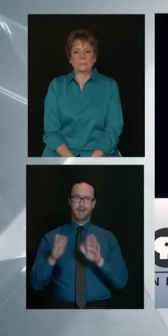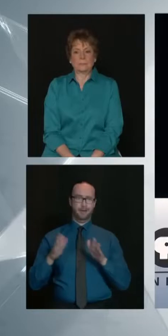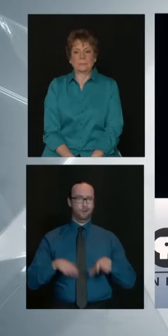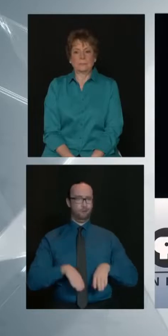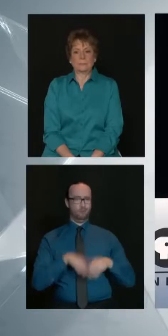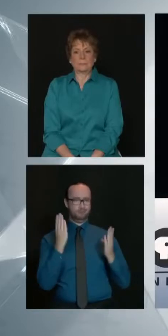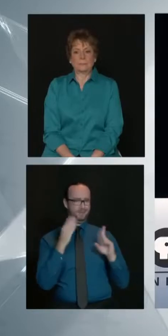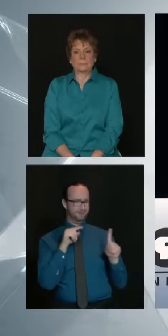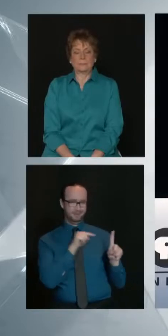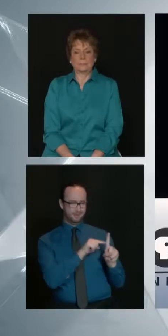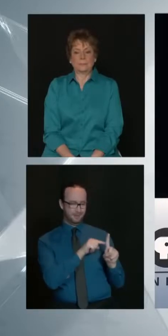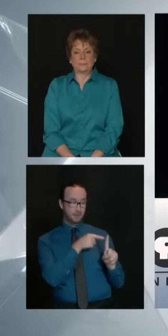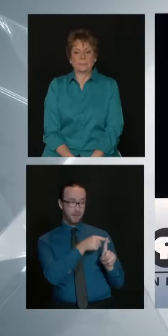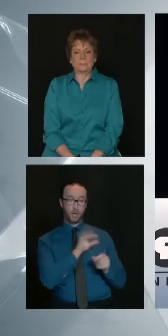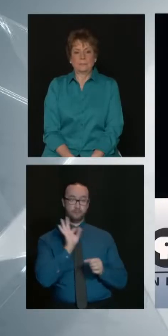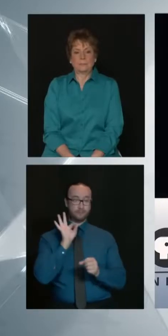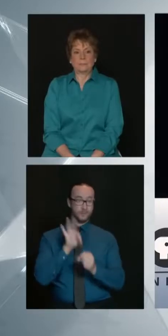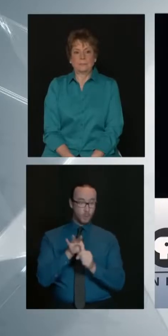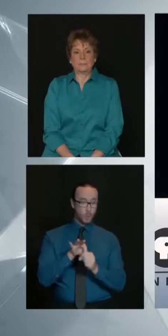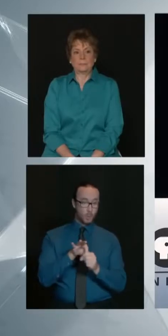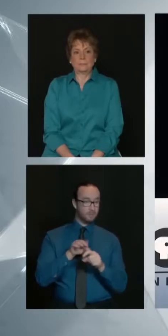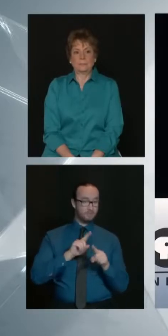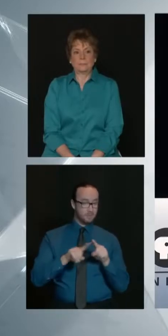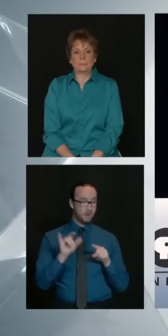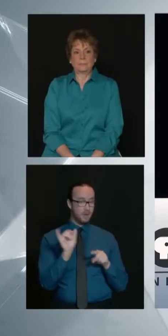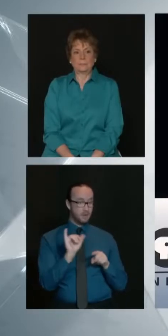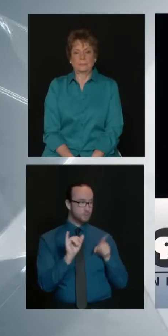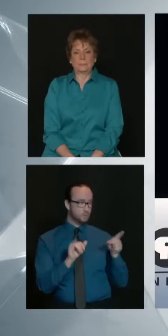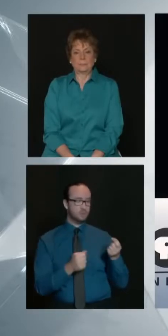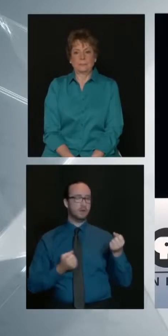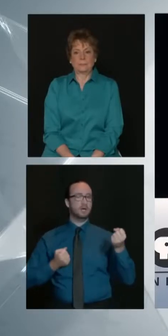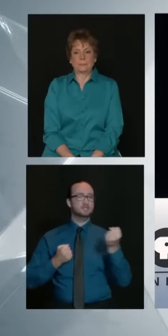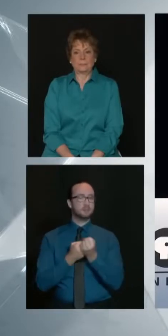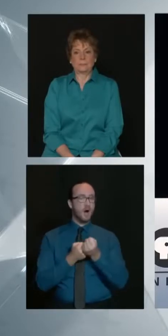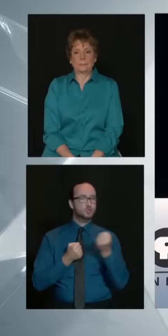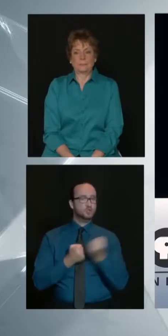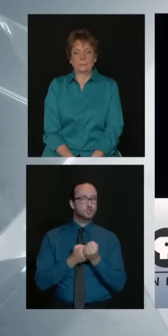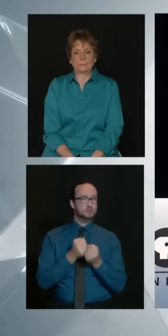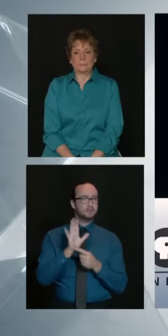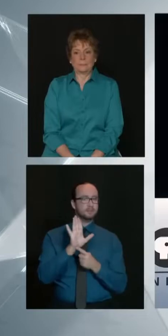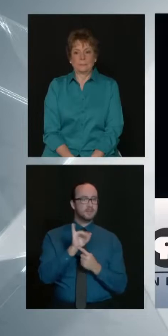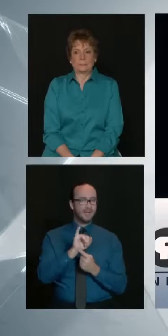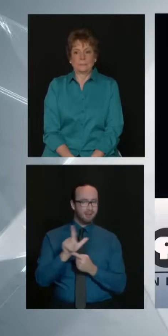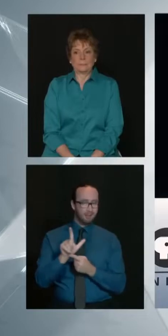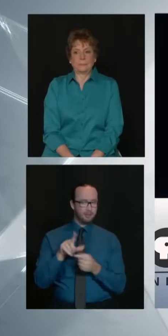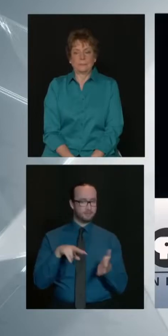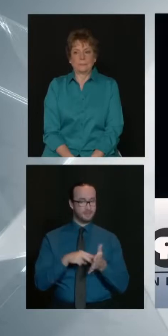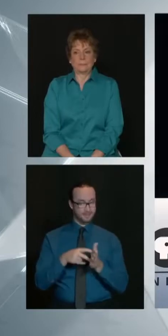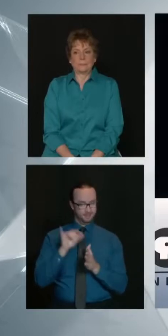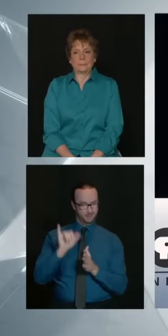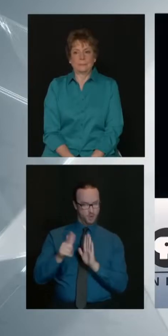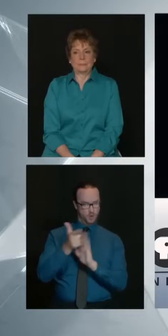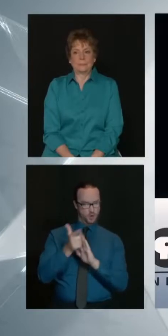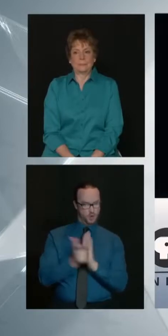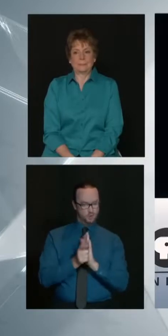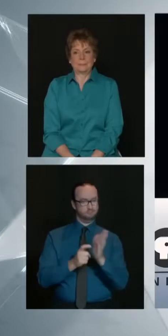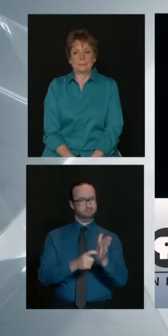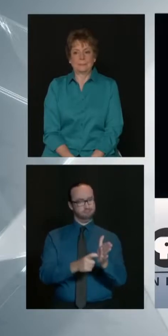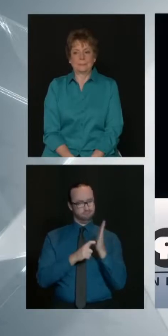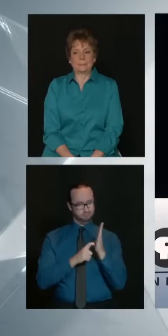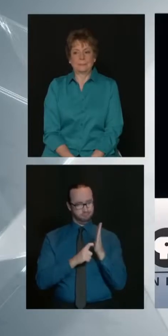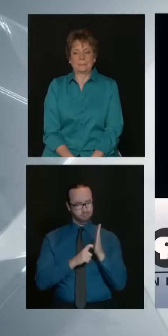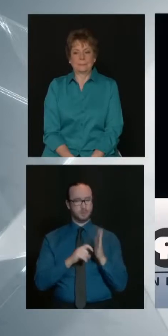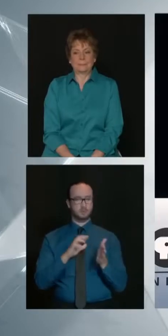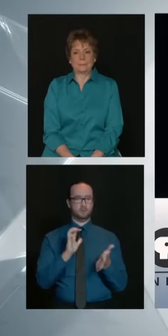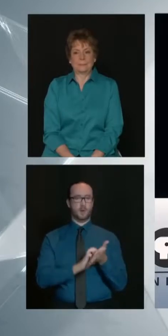it, he sponsored a bill that would have mandated legal abortion nationwide, get this, up until